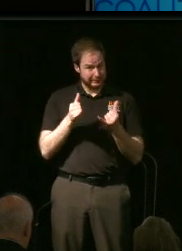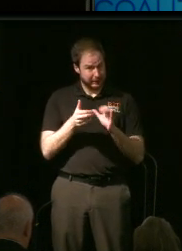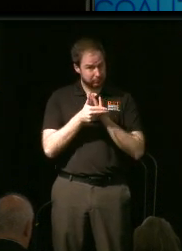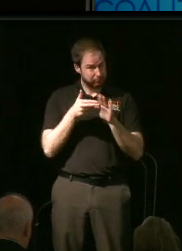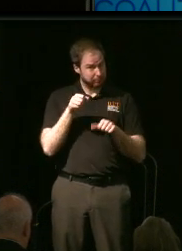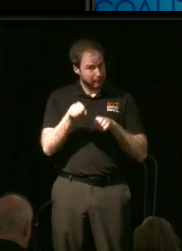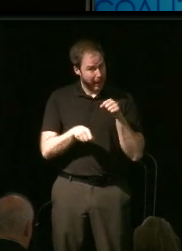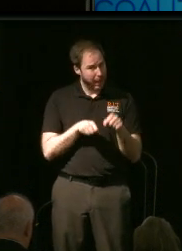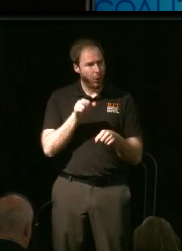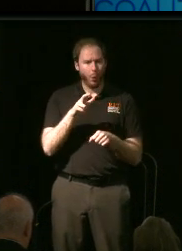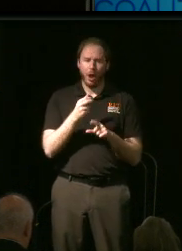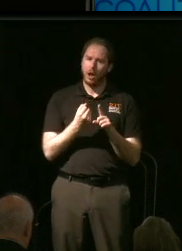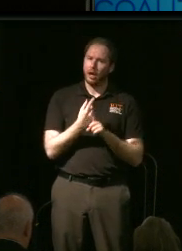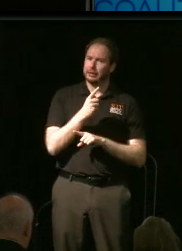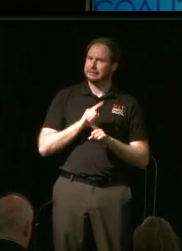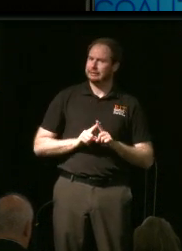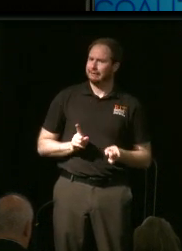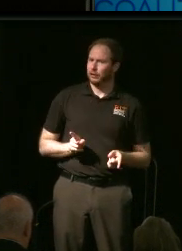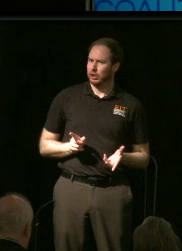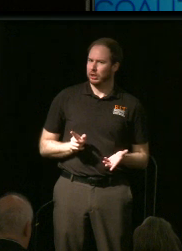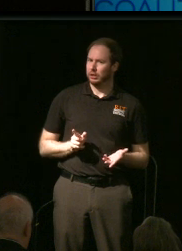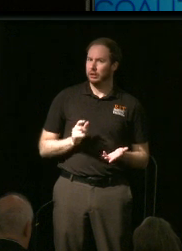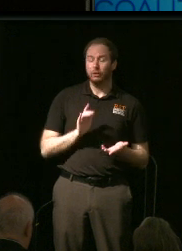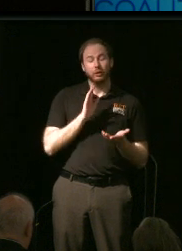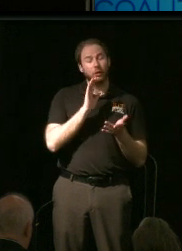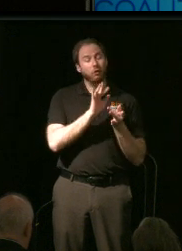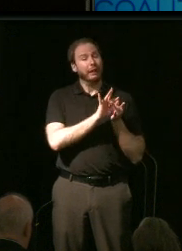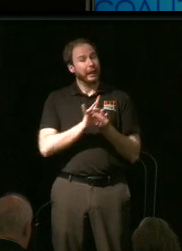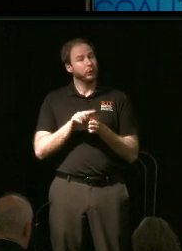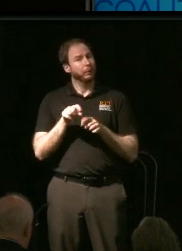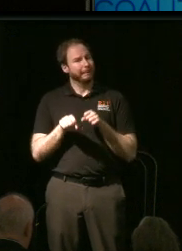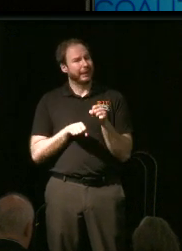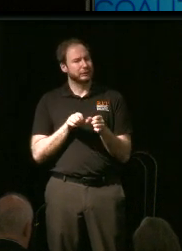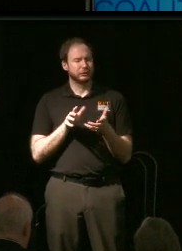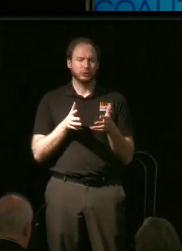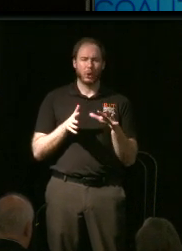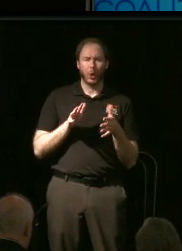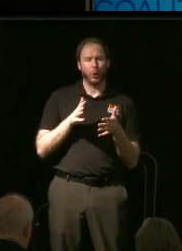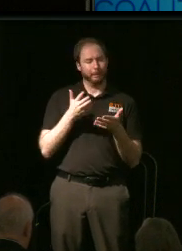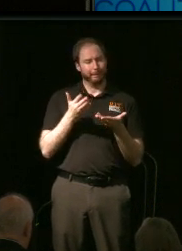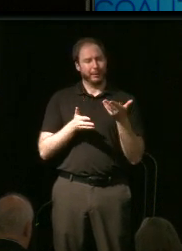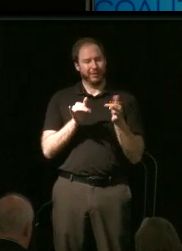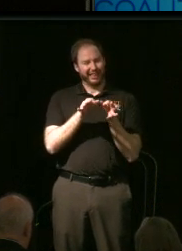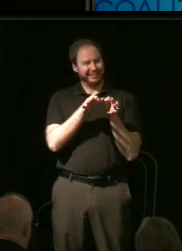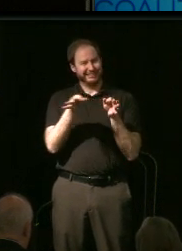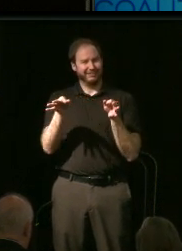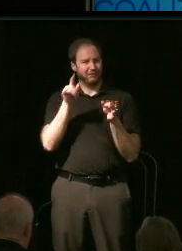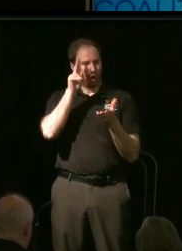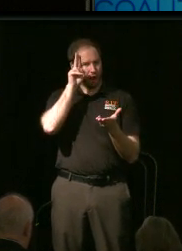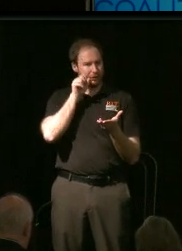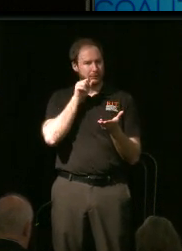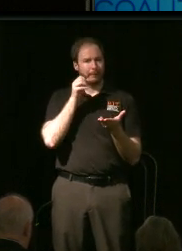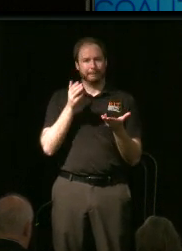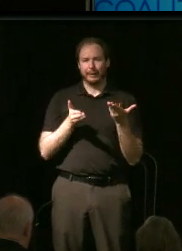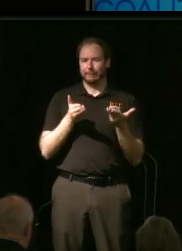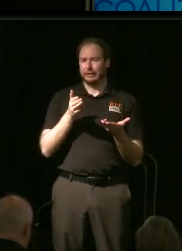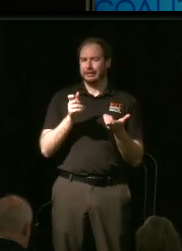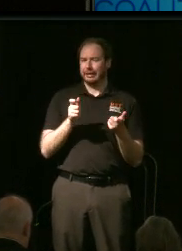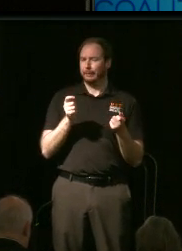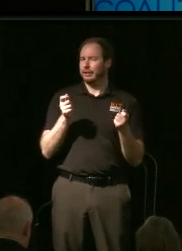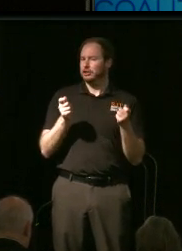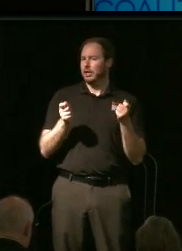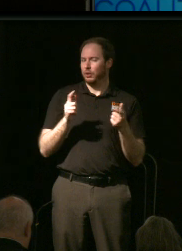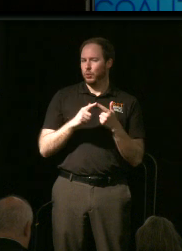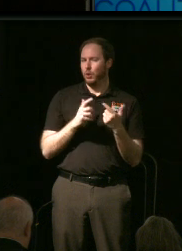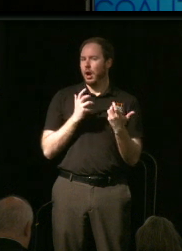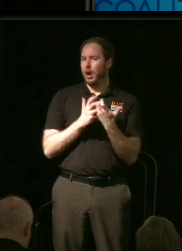bicycles? Or are they something else that's related to bicycles? And so to me, in thinking about the definition of Usher syndrome, this is what I'm thinking